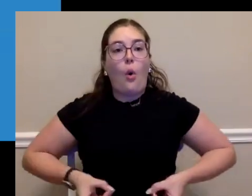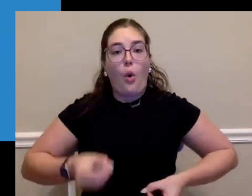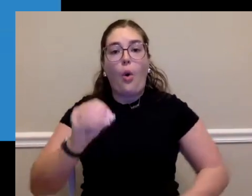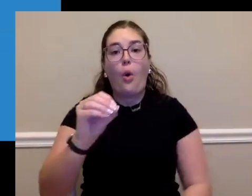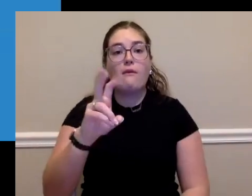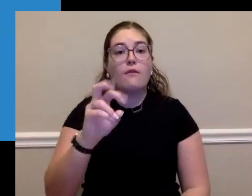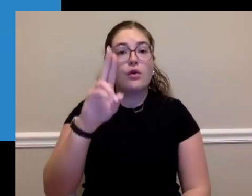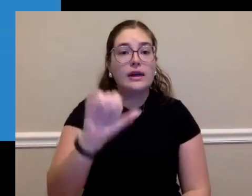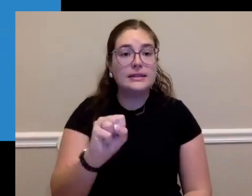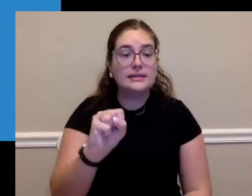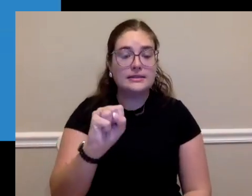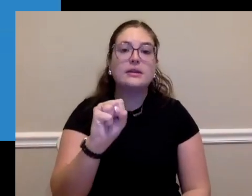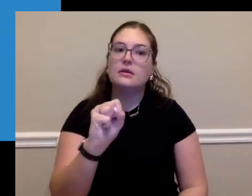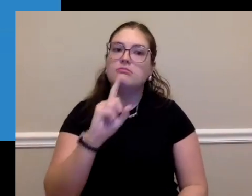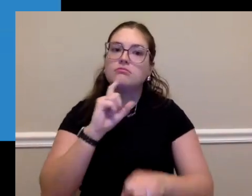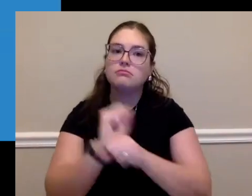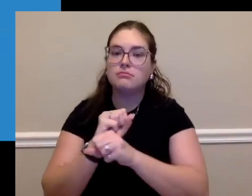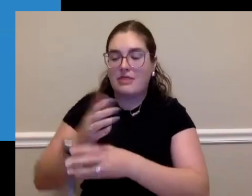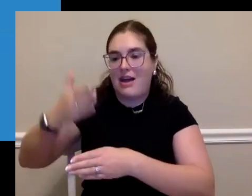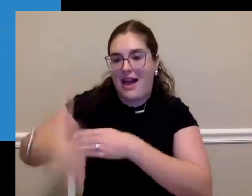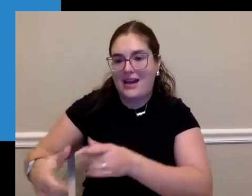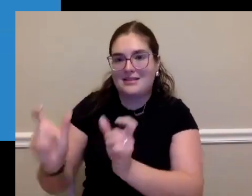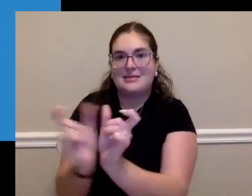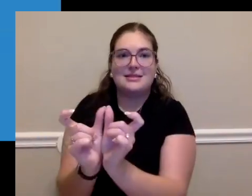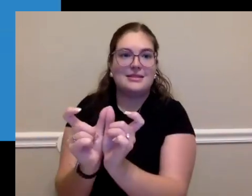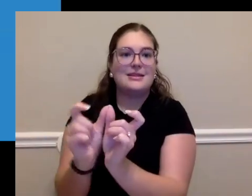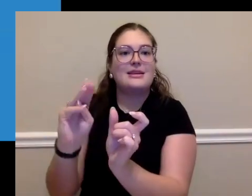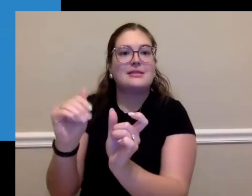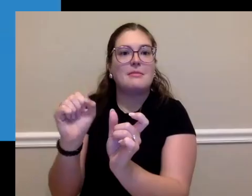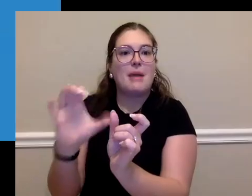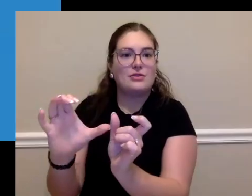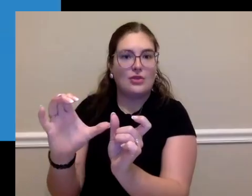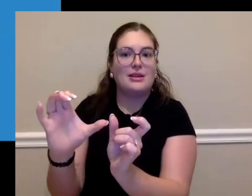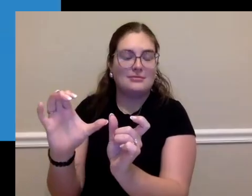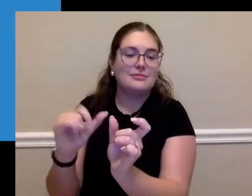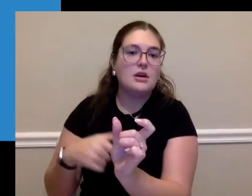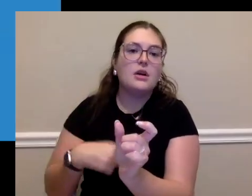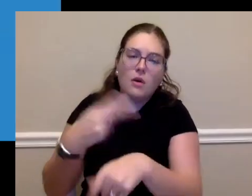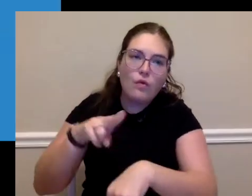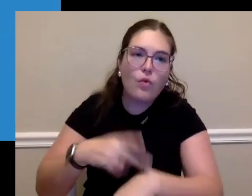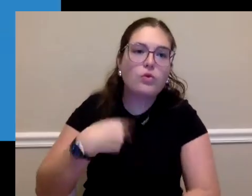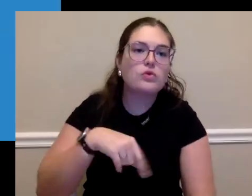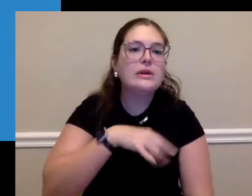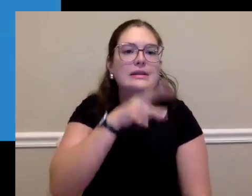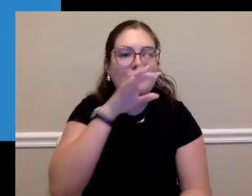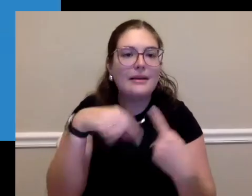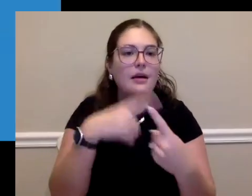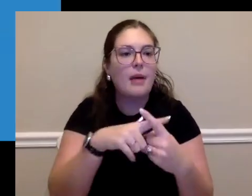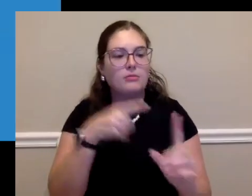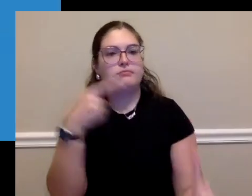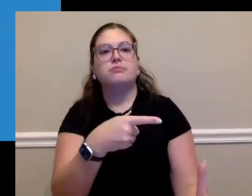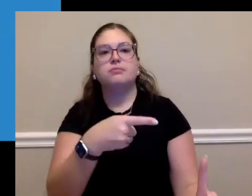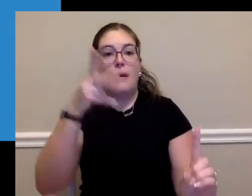masculine. So the words themselves are kind of random. Of course, when we're speaking about people,